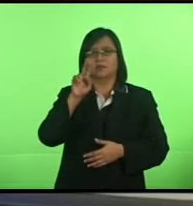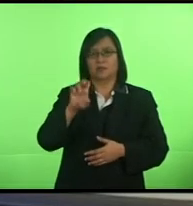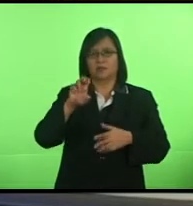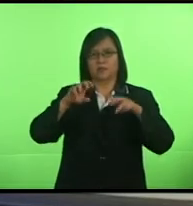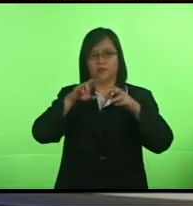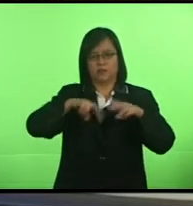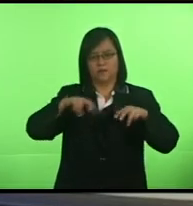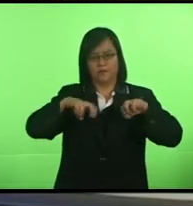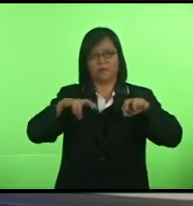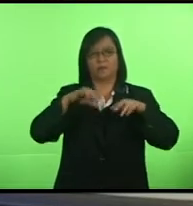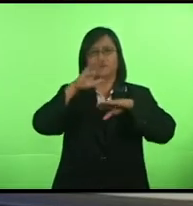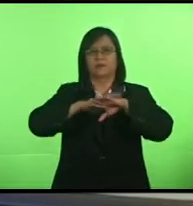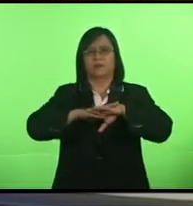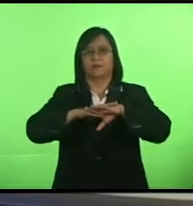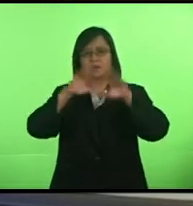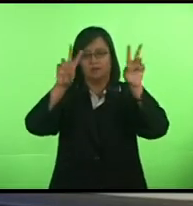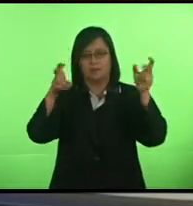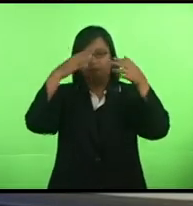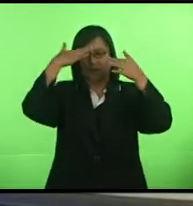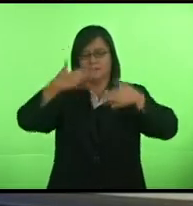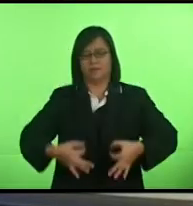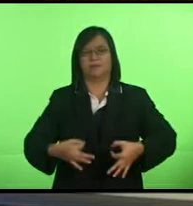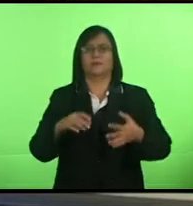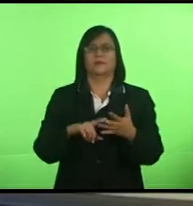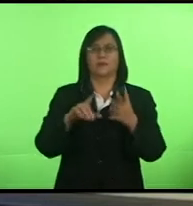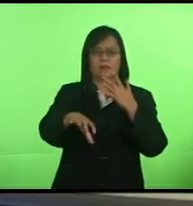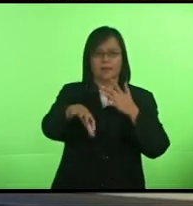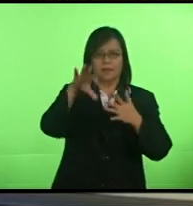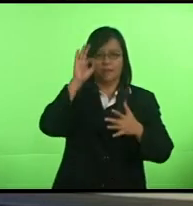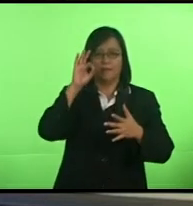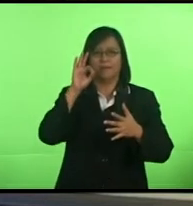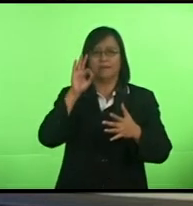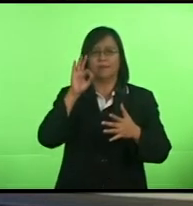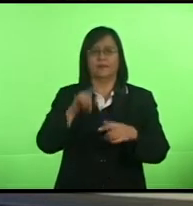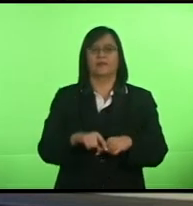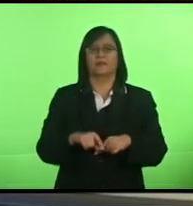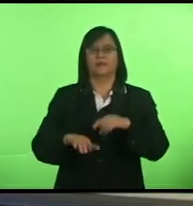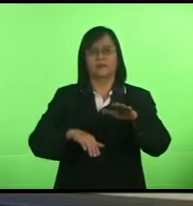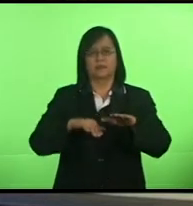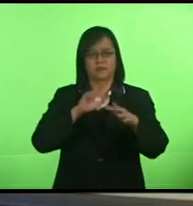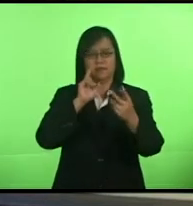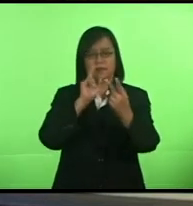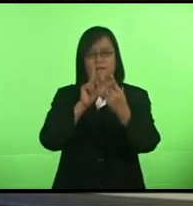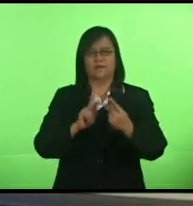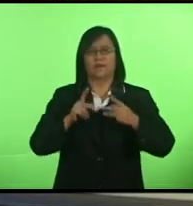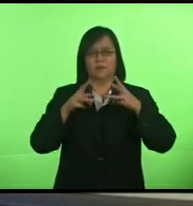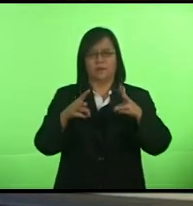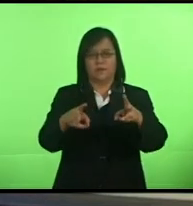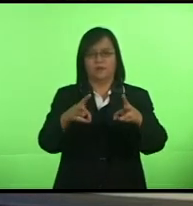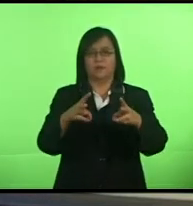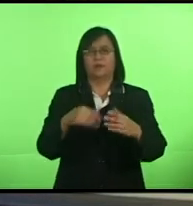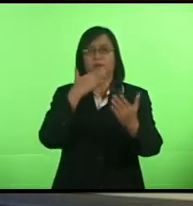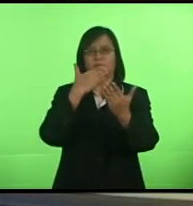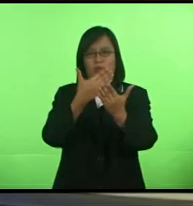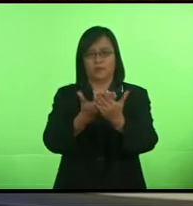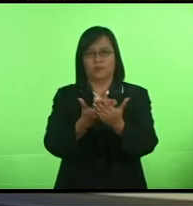identify the steps necessary for writing a good research paper, and use the right format to effectively